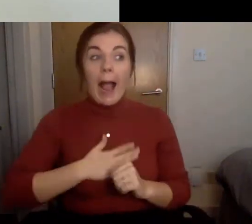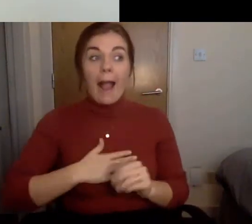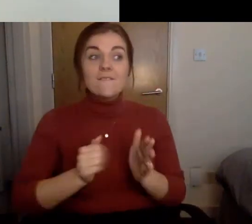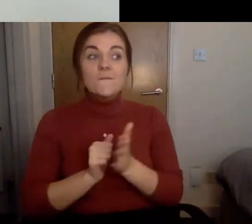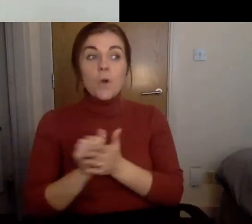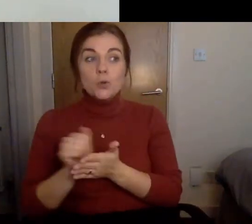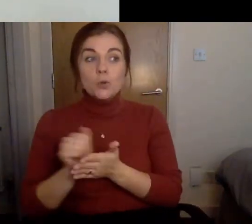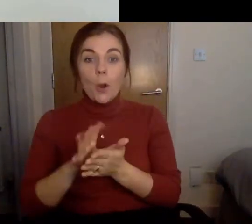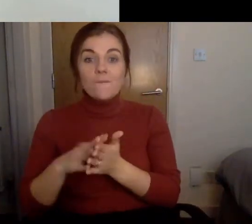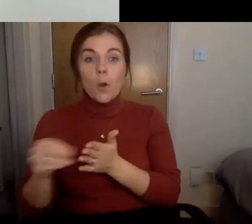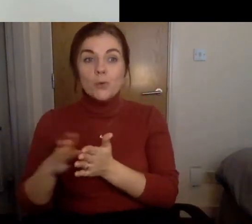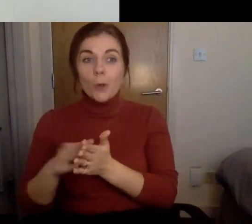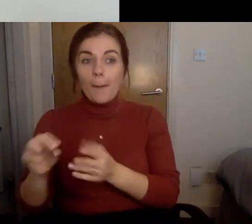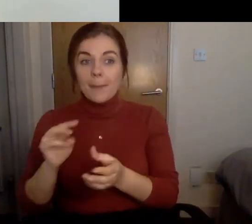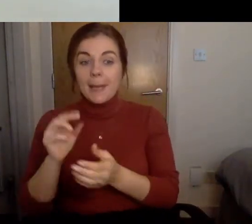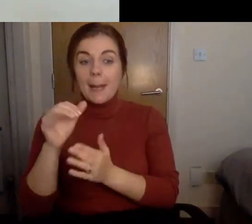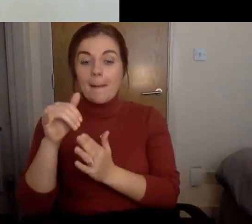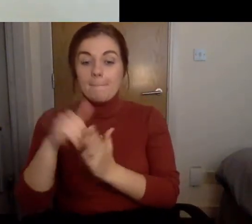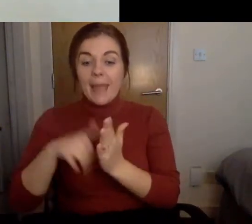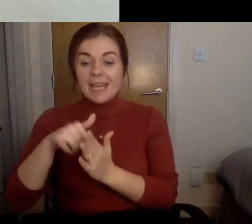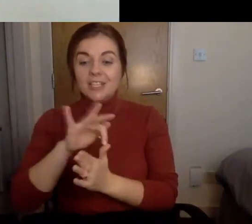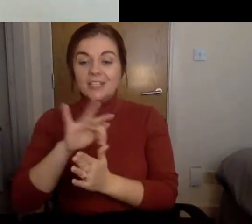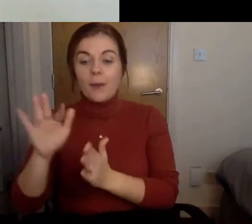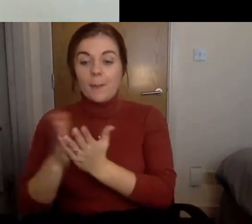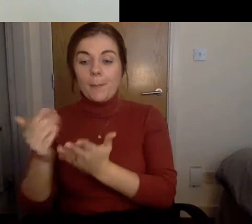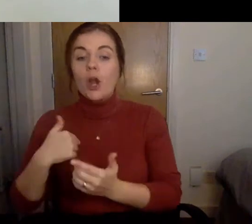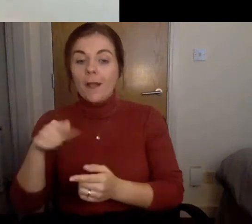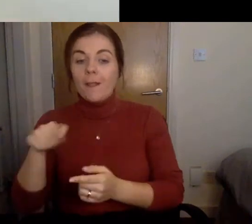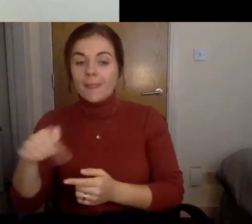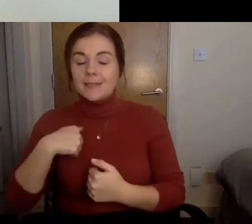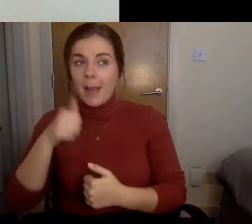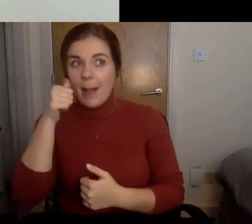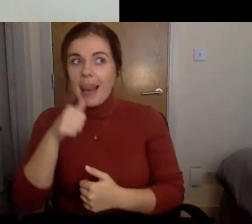those parts of the book that I'm allowed to, and